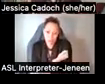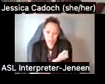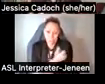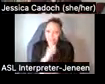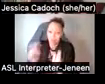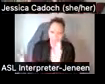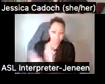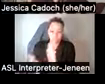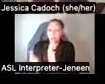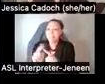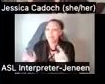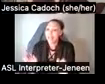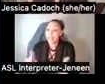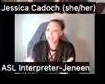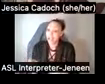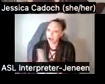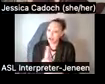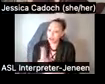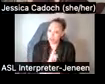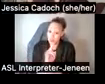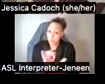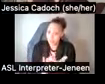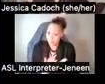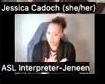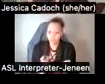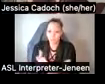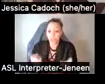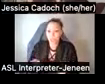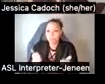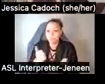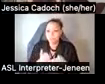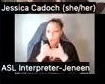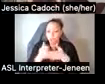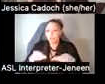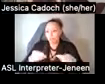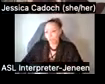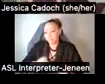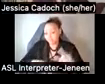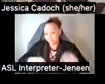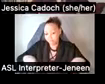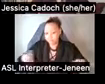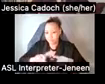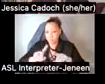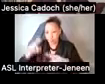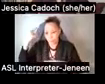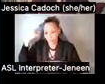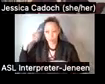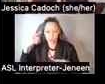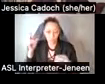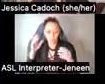as a medicine to help treat various mental illnesses. And so today